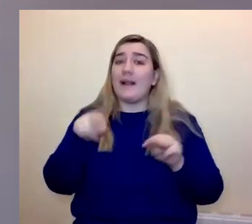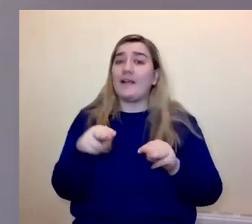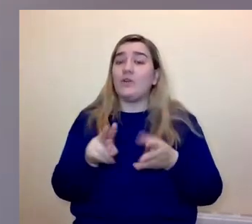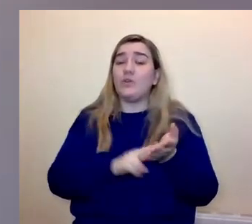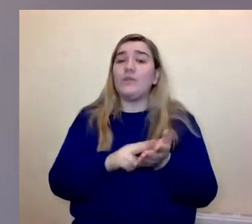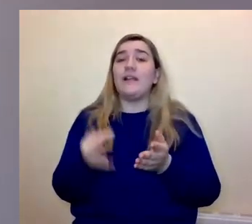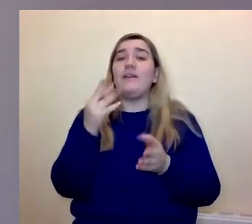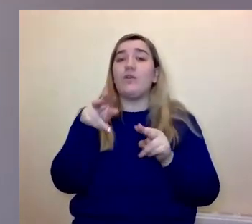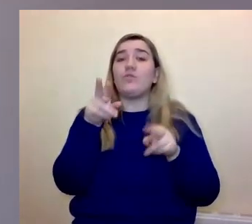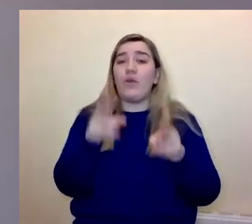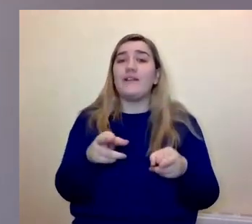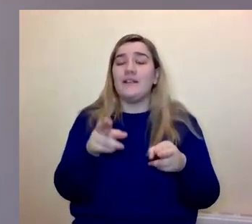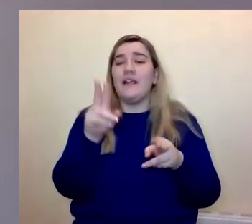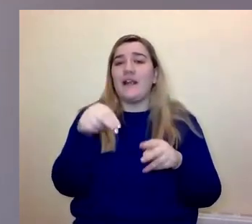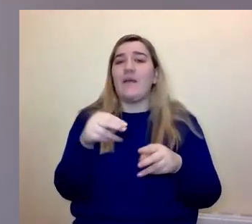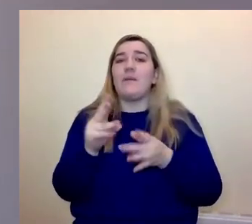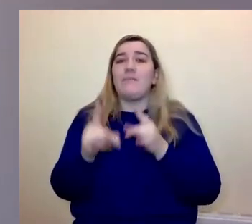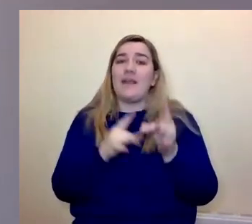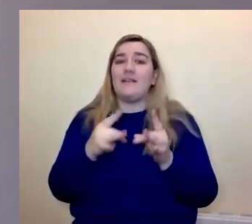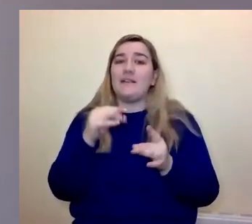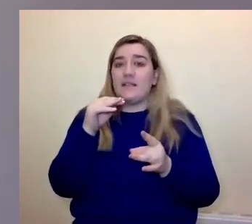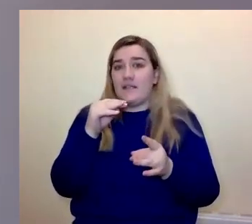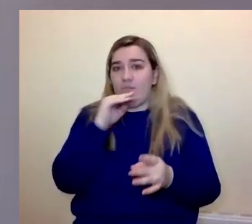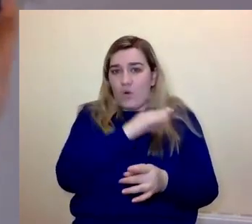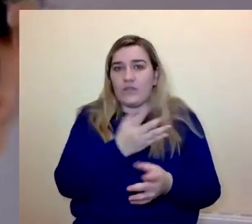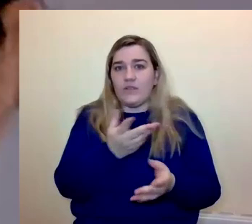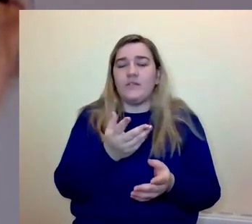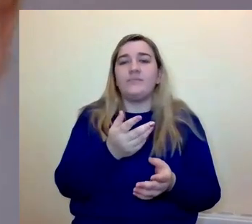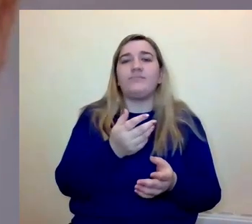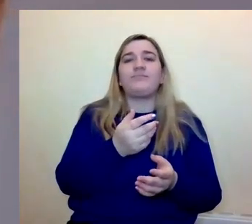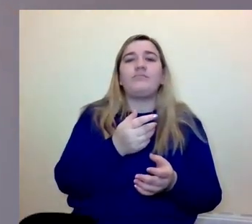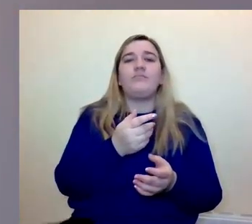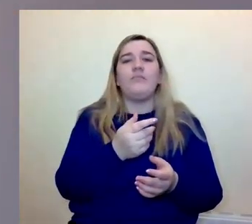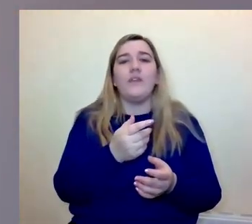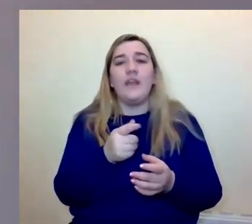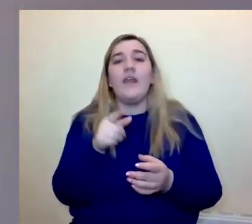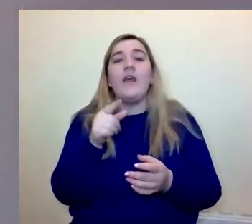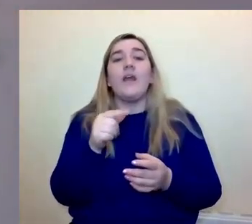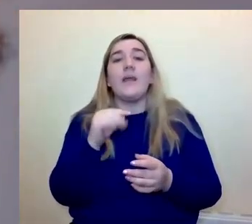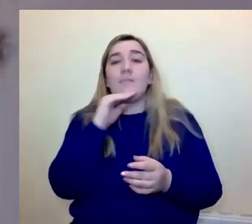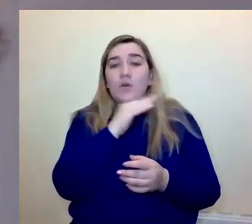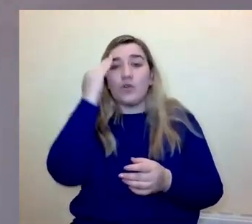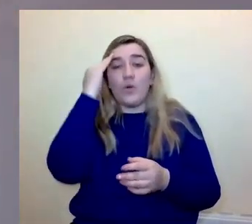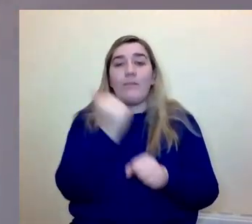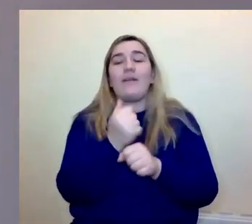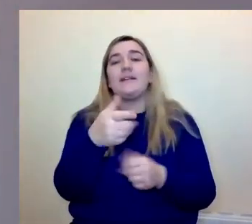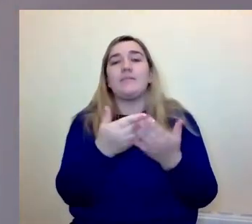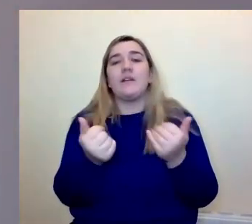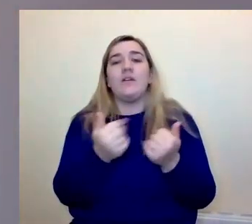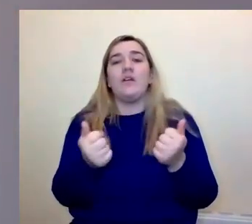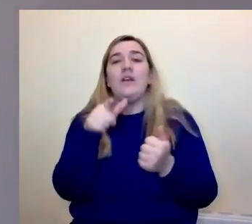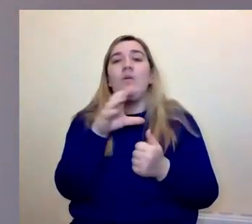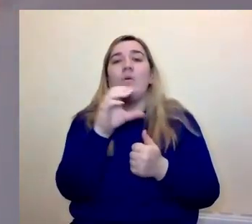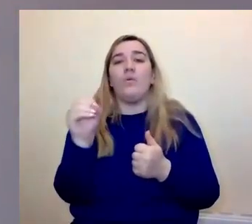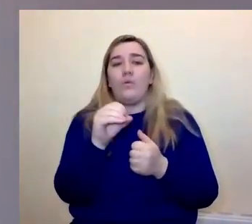to be made meaningful. Of critical importance to note about these materials is that they have been co-designed, as Derval has